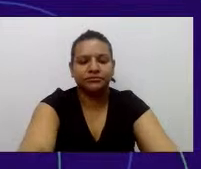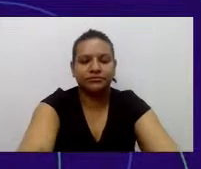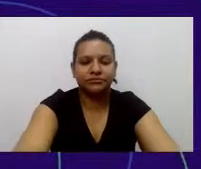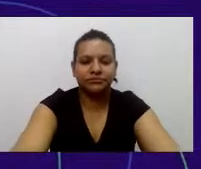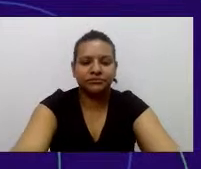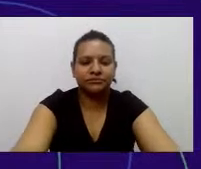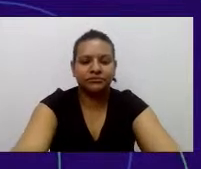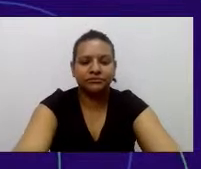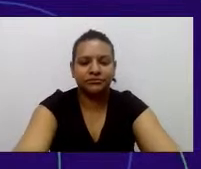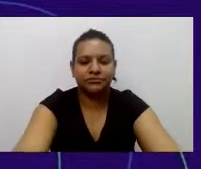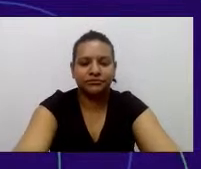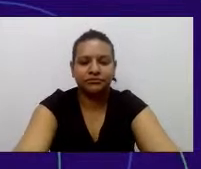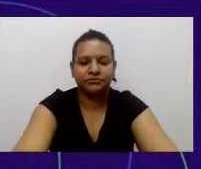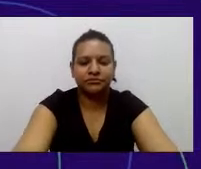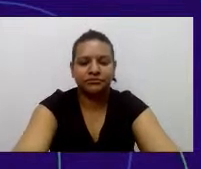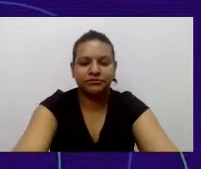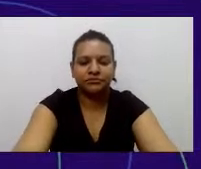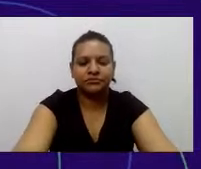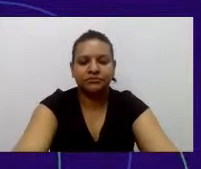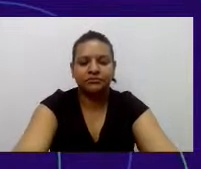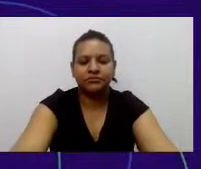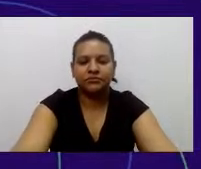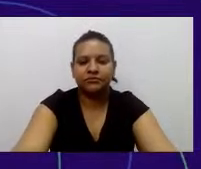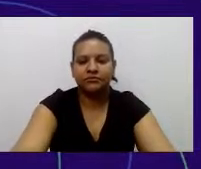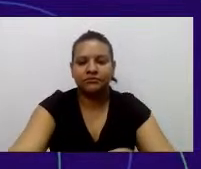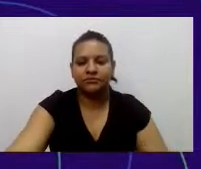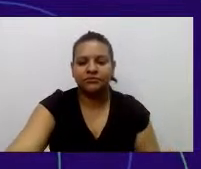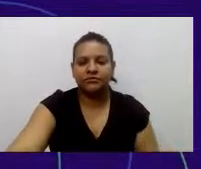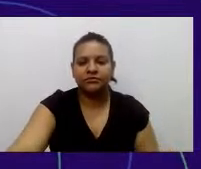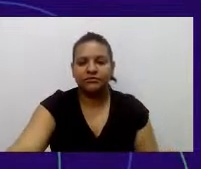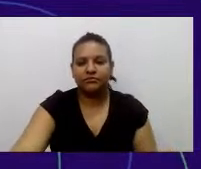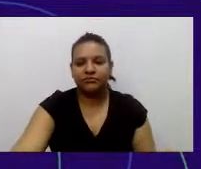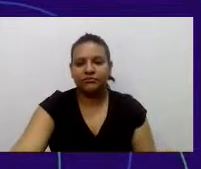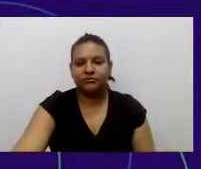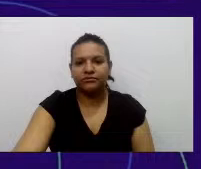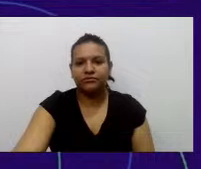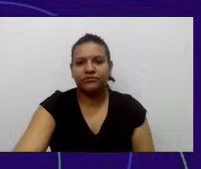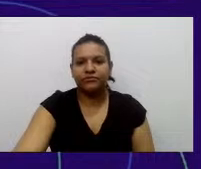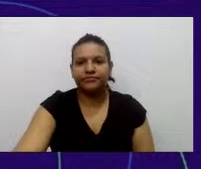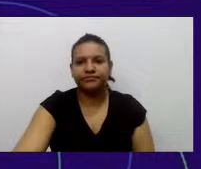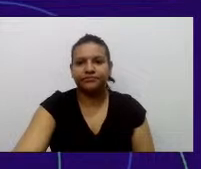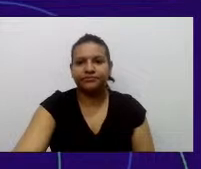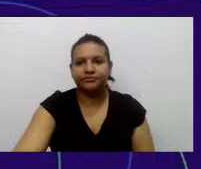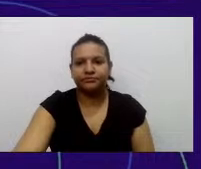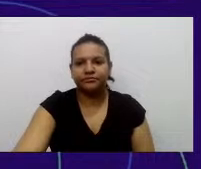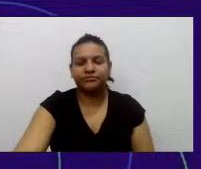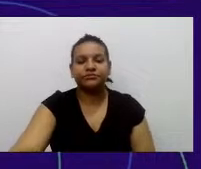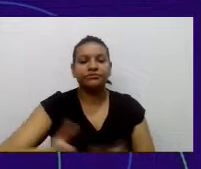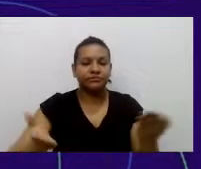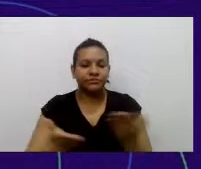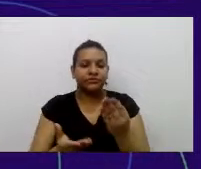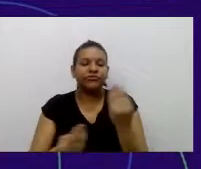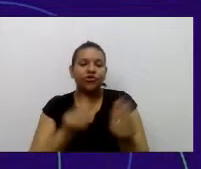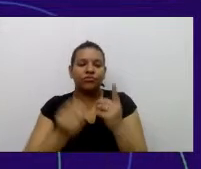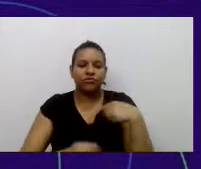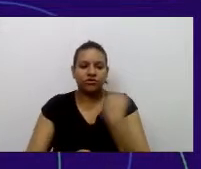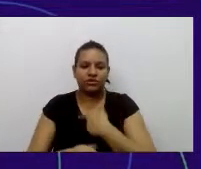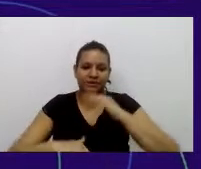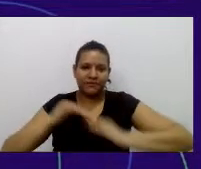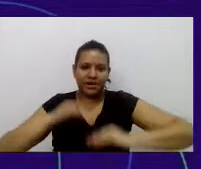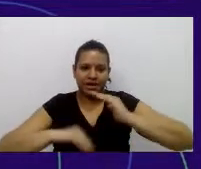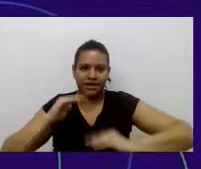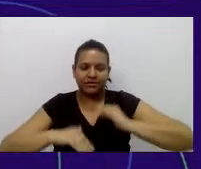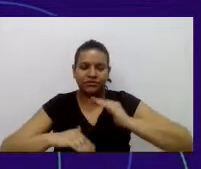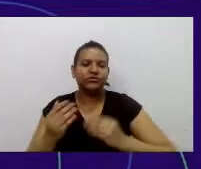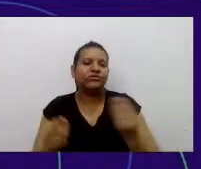talk about how to start using it for our practice and preparing our classes as teachers. But eventually, the